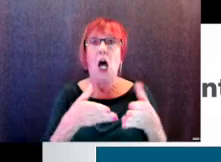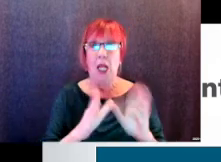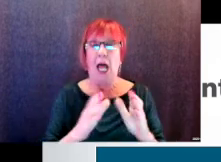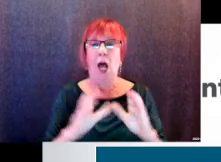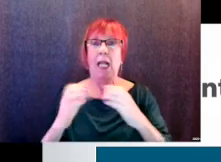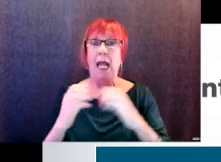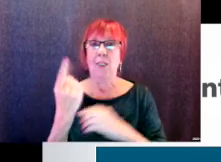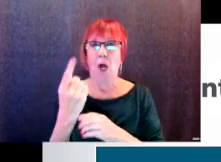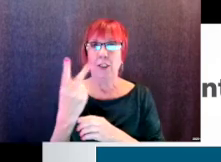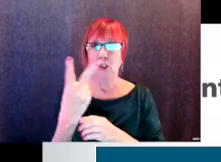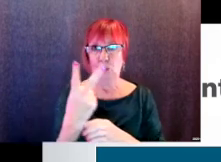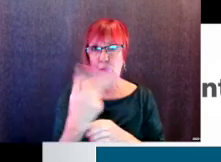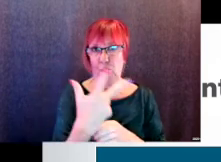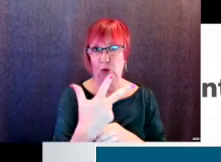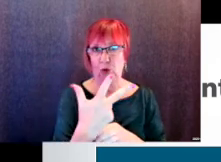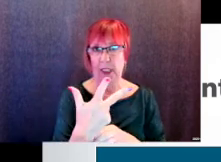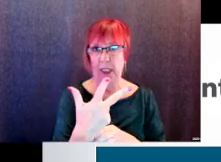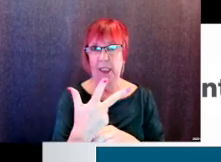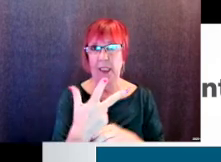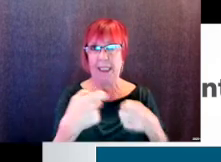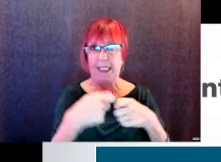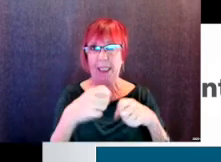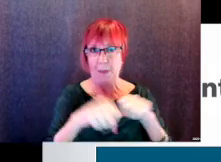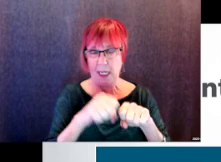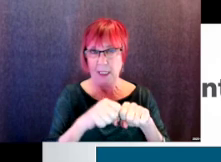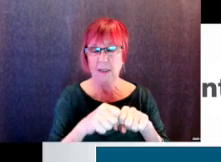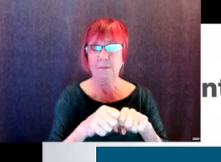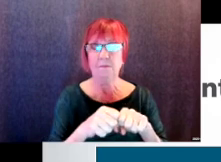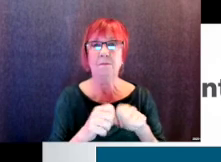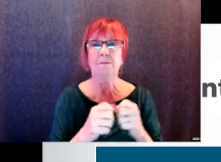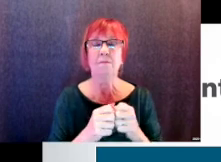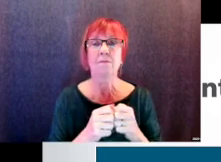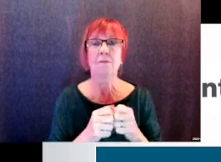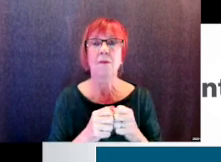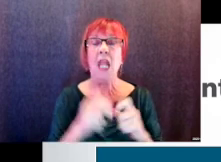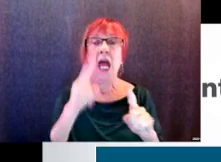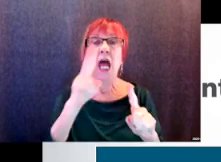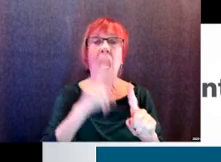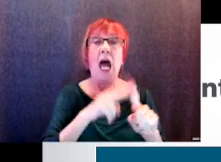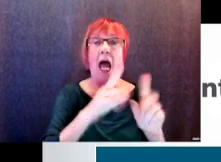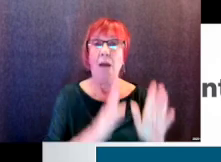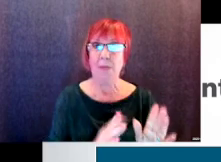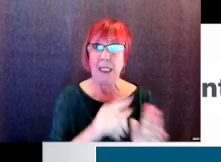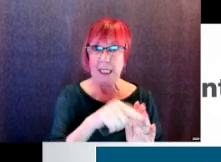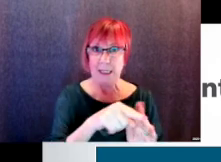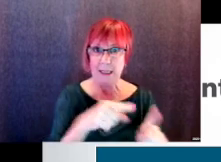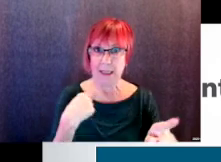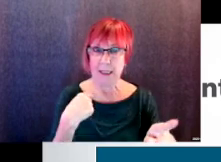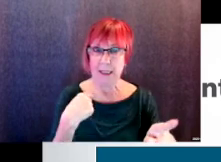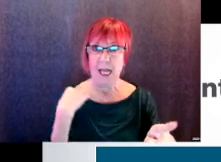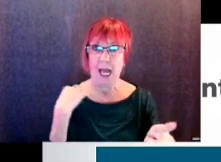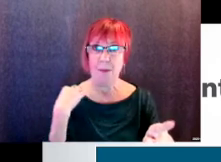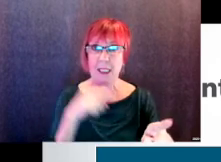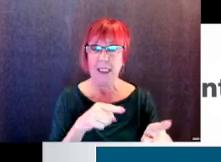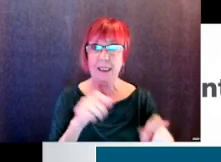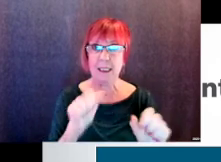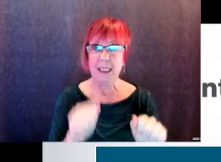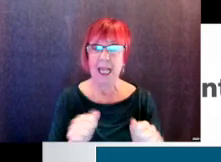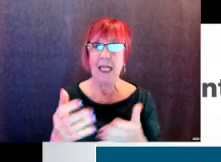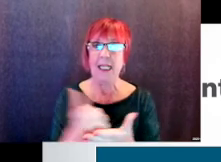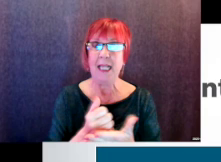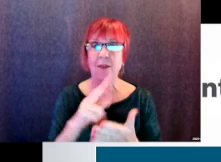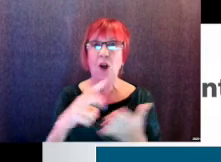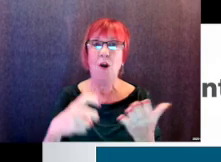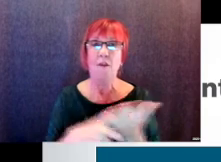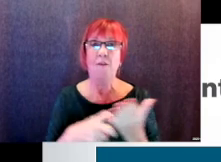300% of the federal poverty level or below, they can receive up to $1,750. And for the